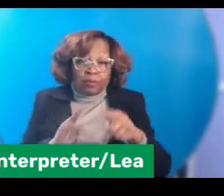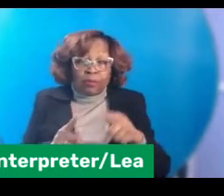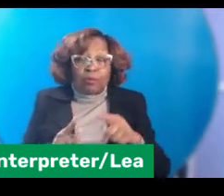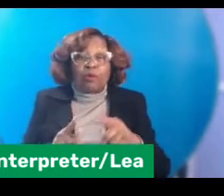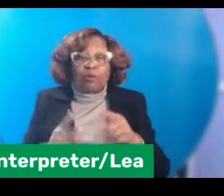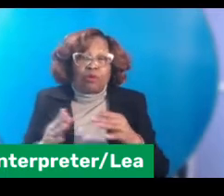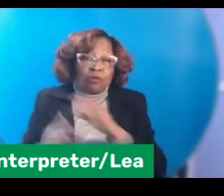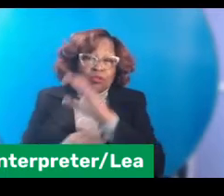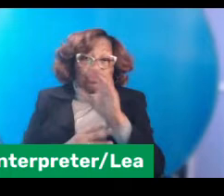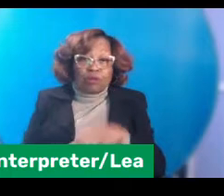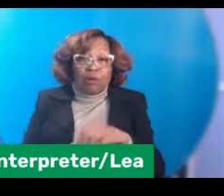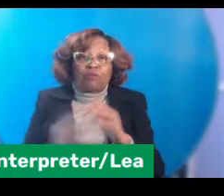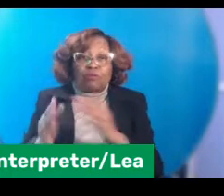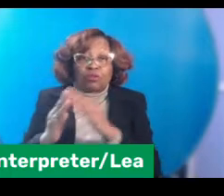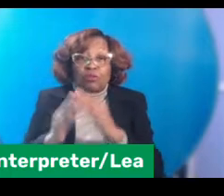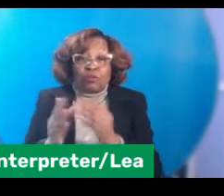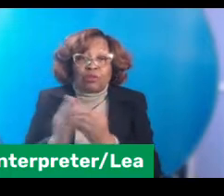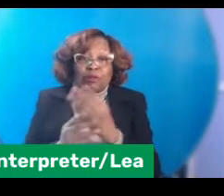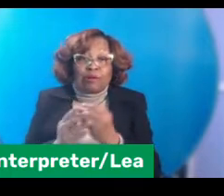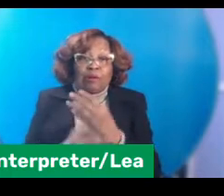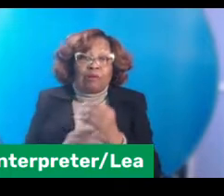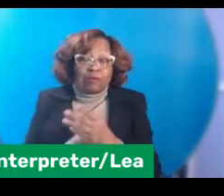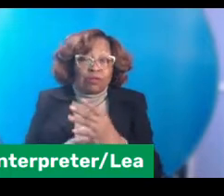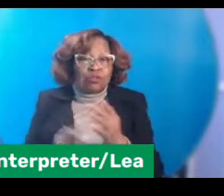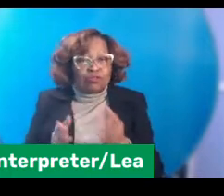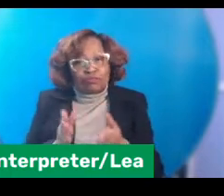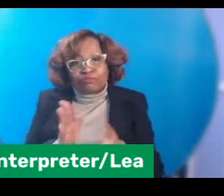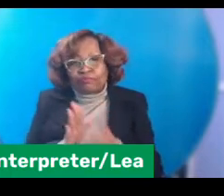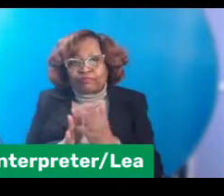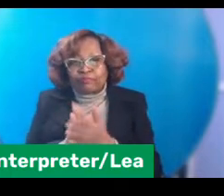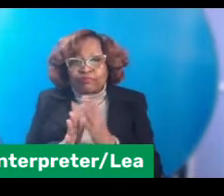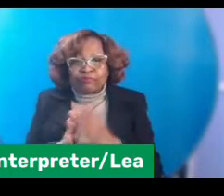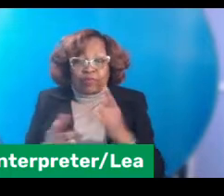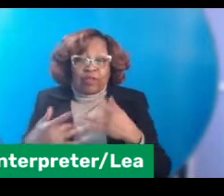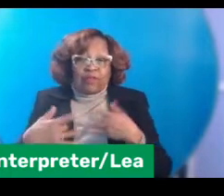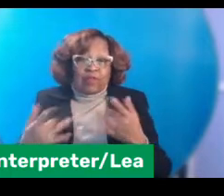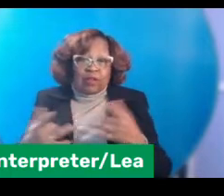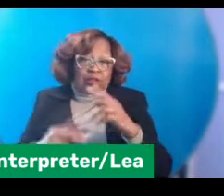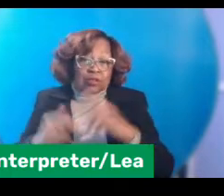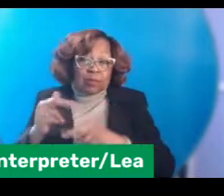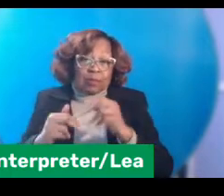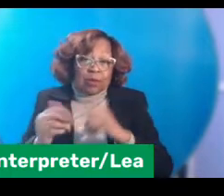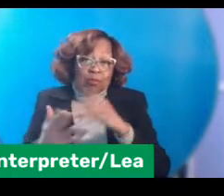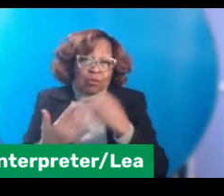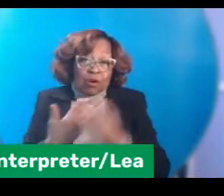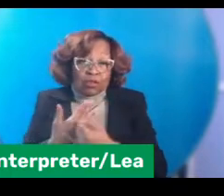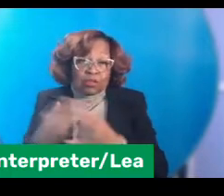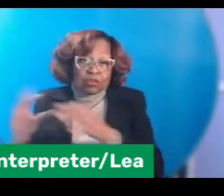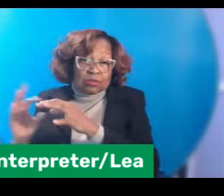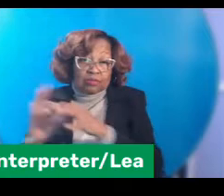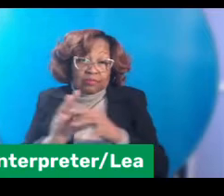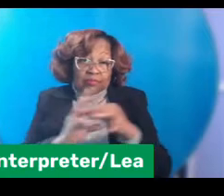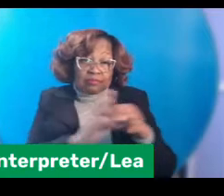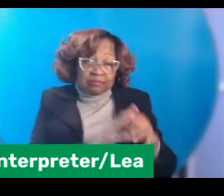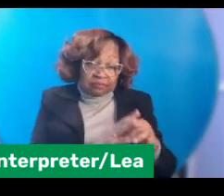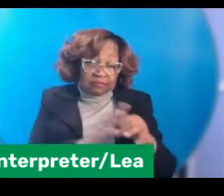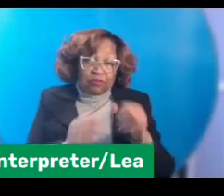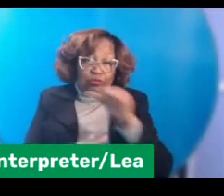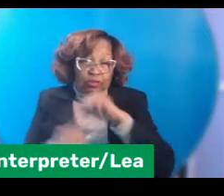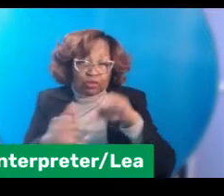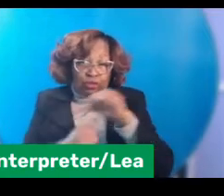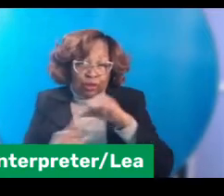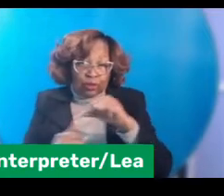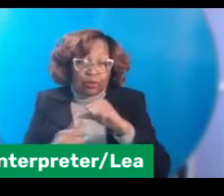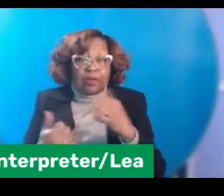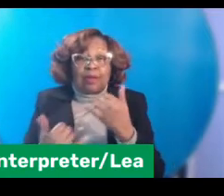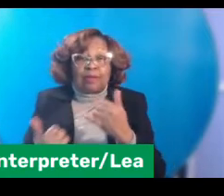garden land trust, to generate events and build projects that will better connect the gardens to each other and the larger community. And now I'm